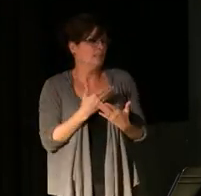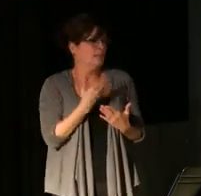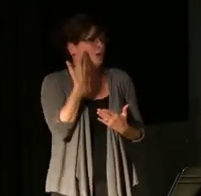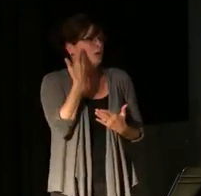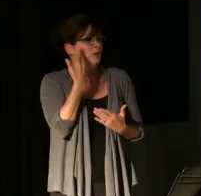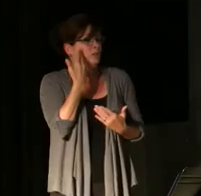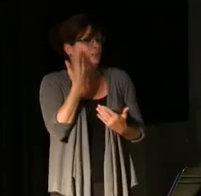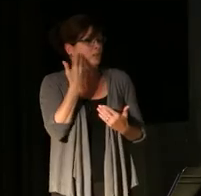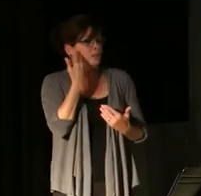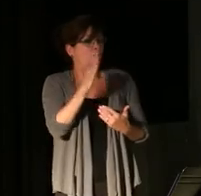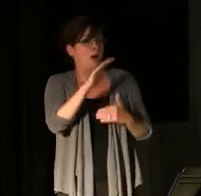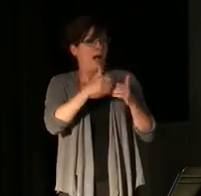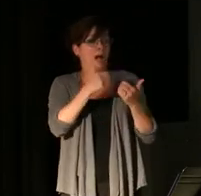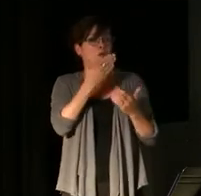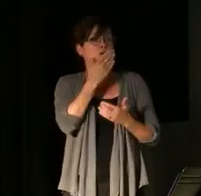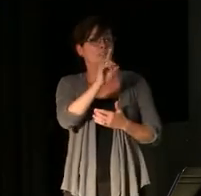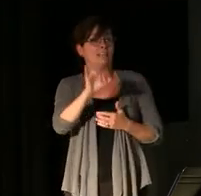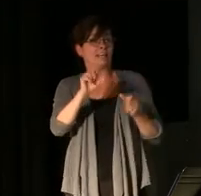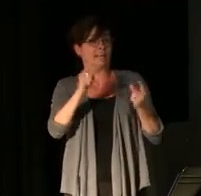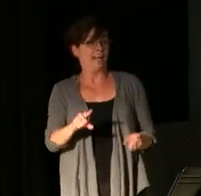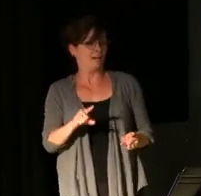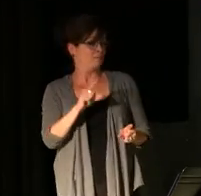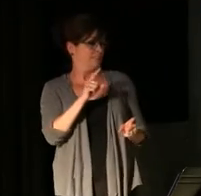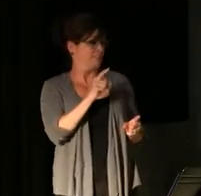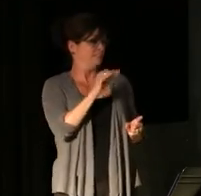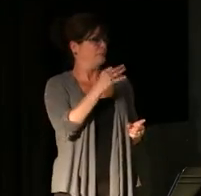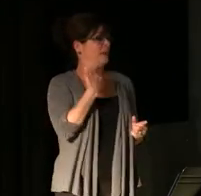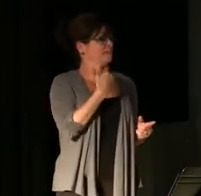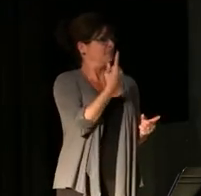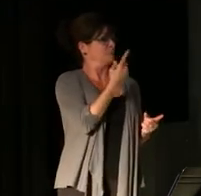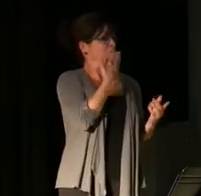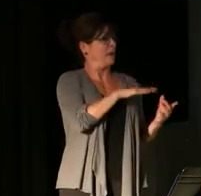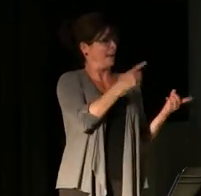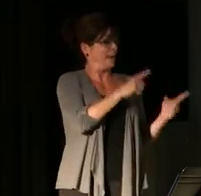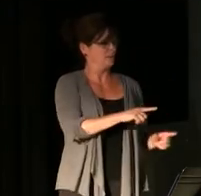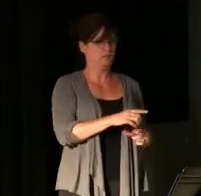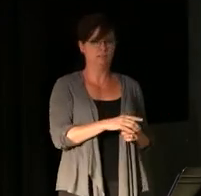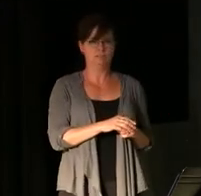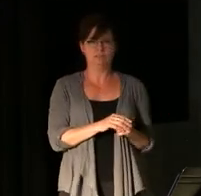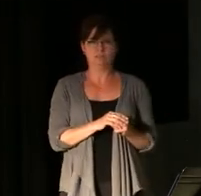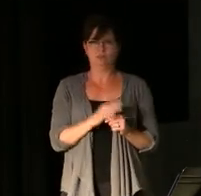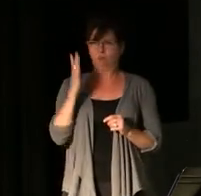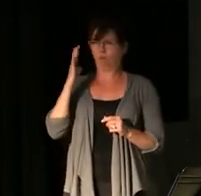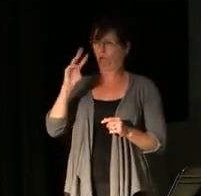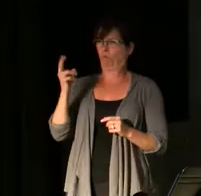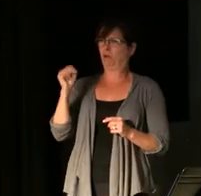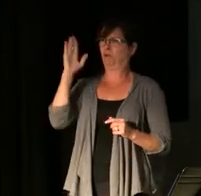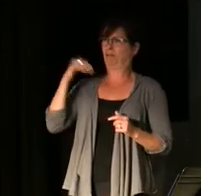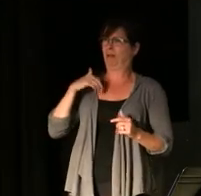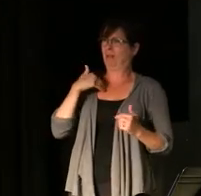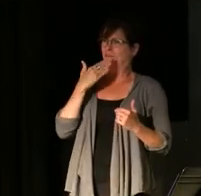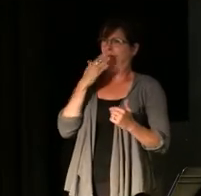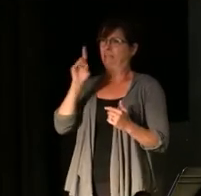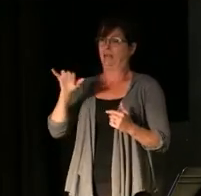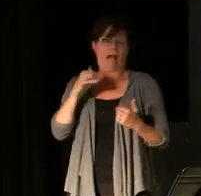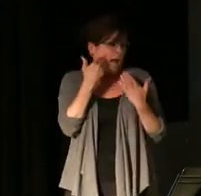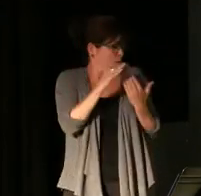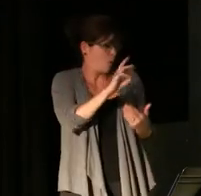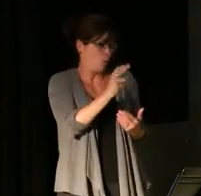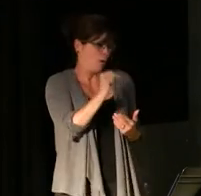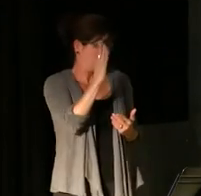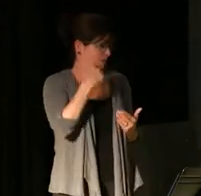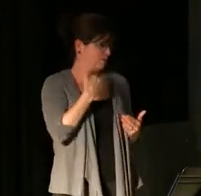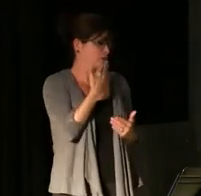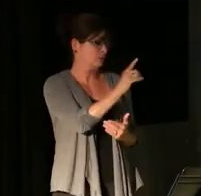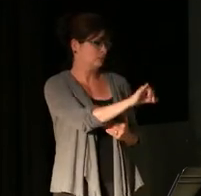how good a day can turn out to be when we have something bad happen. But when will I have a good day? You know what? I don't know when you're going to have a good day. In